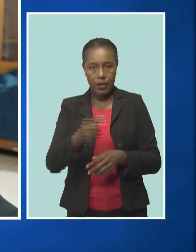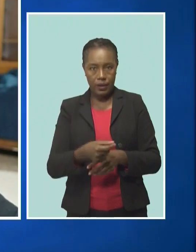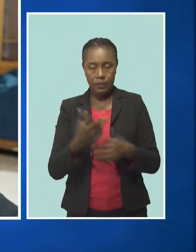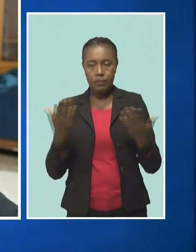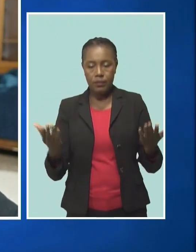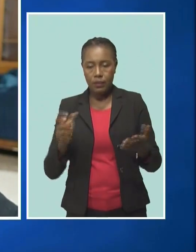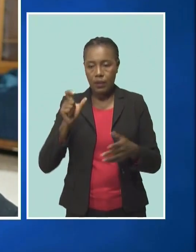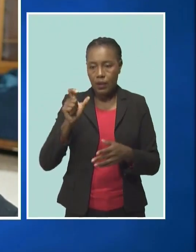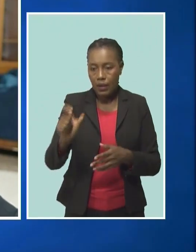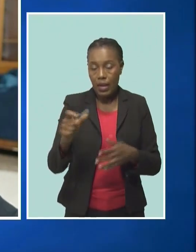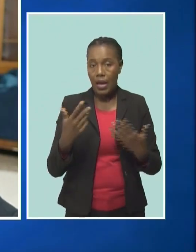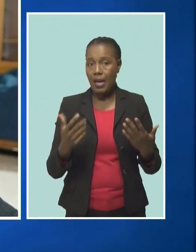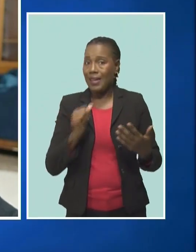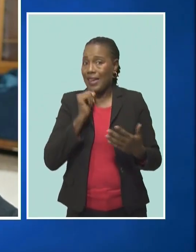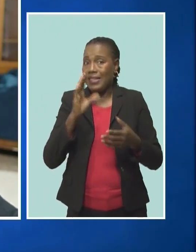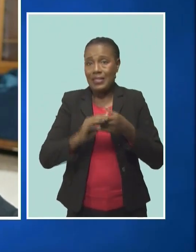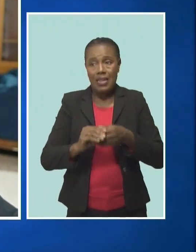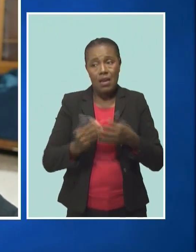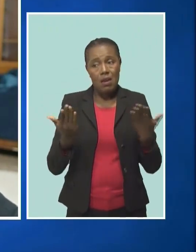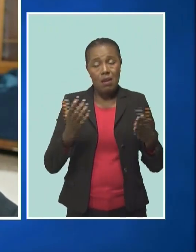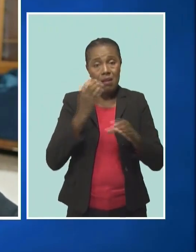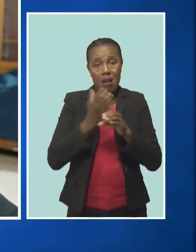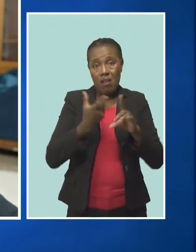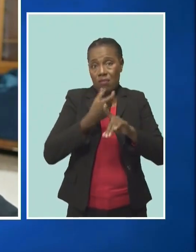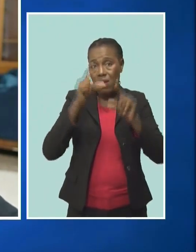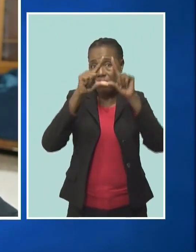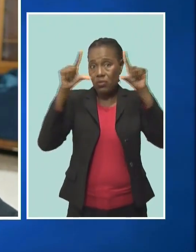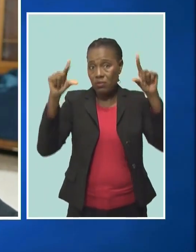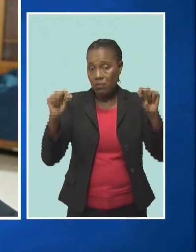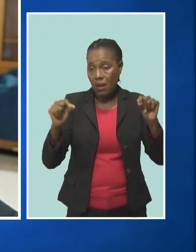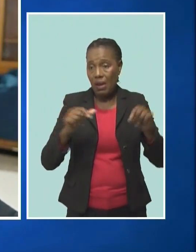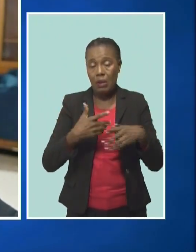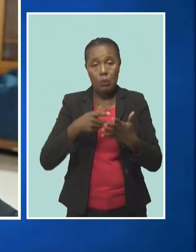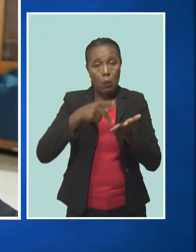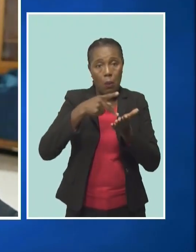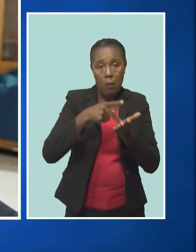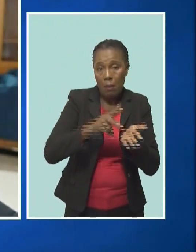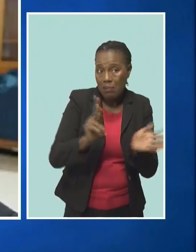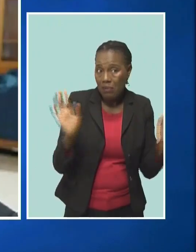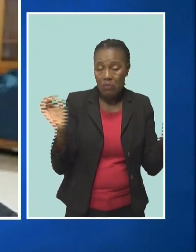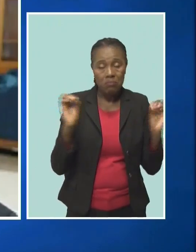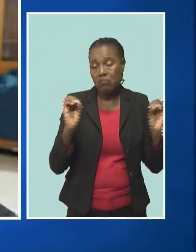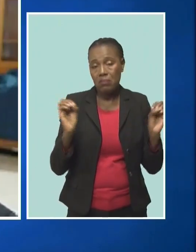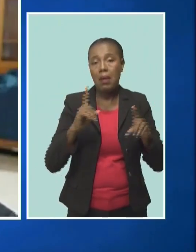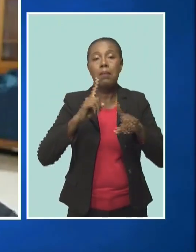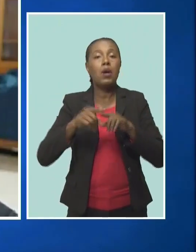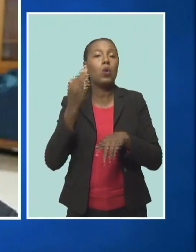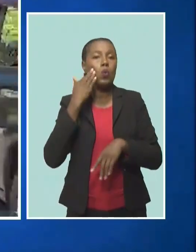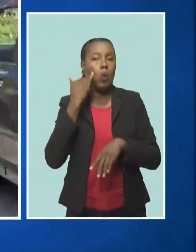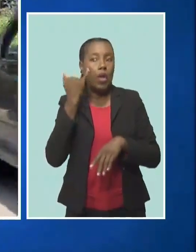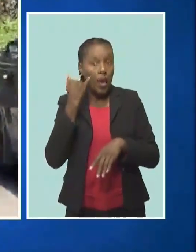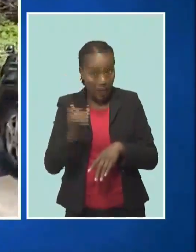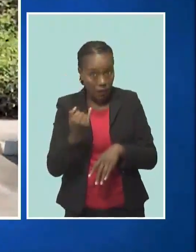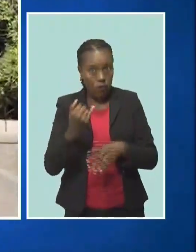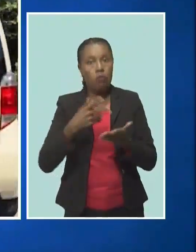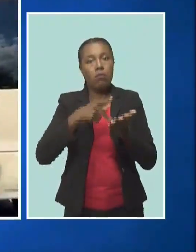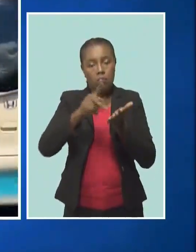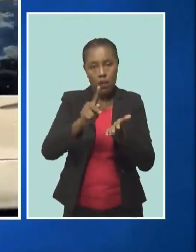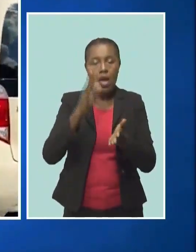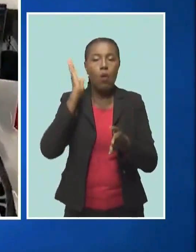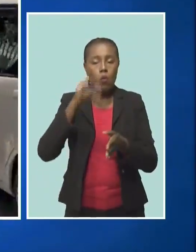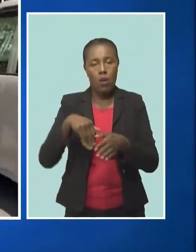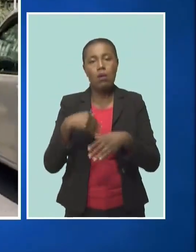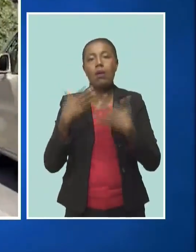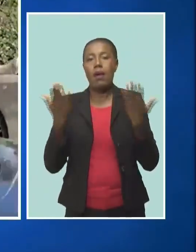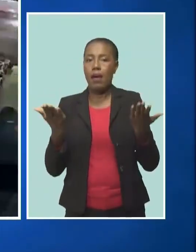not say don't buy Japanese vehicles, but just know that it may come with some inherent risks. While last year's crime